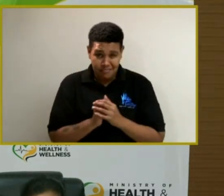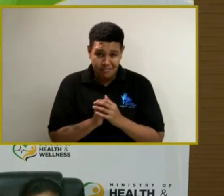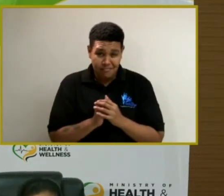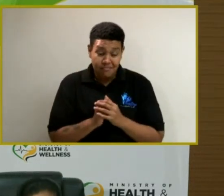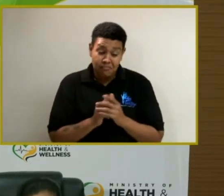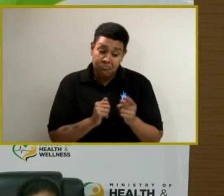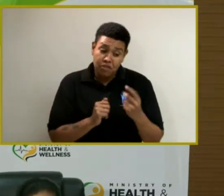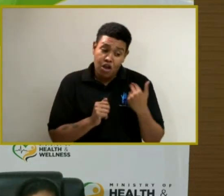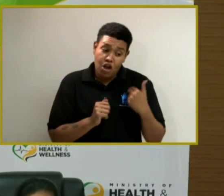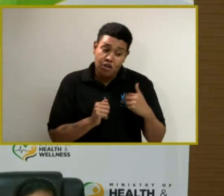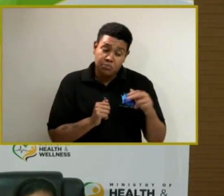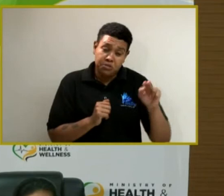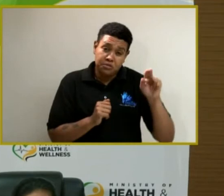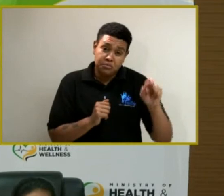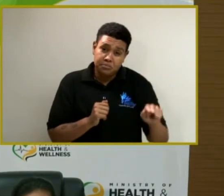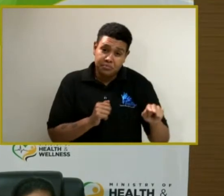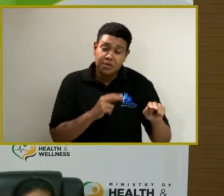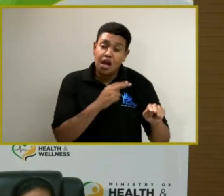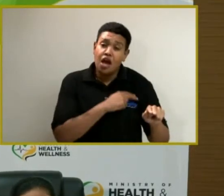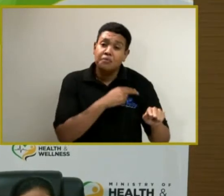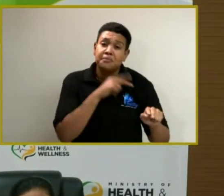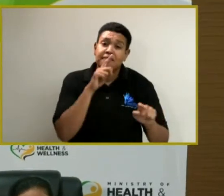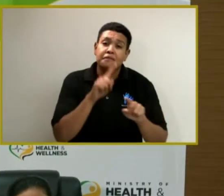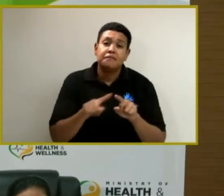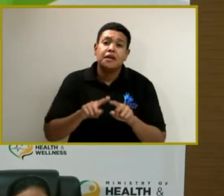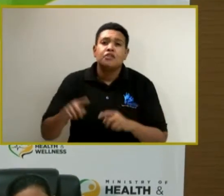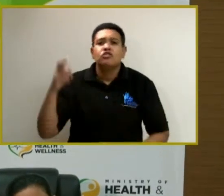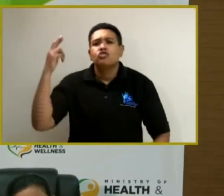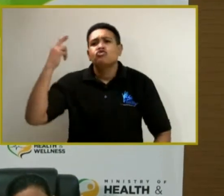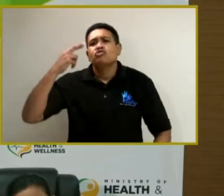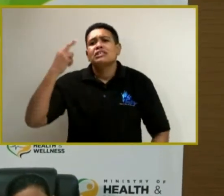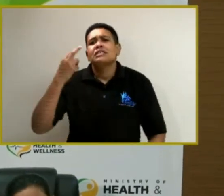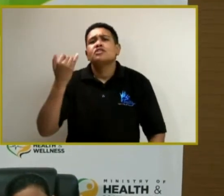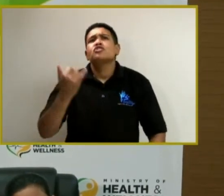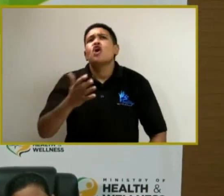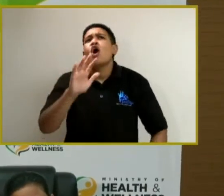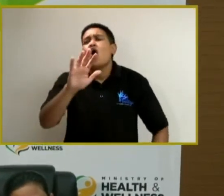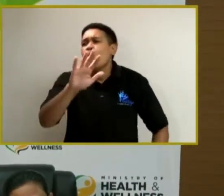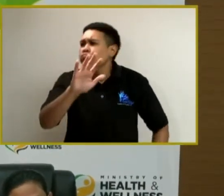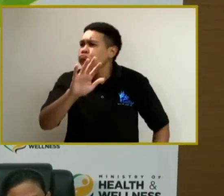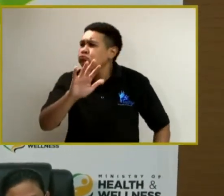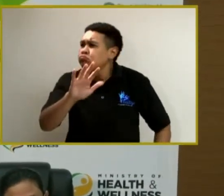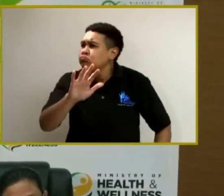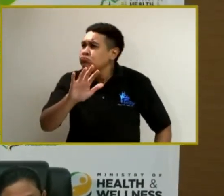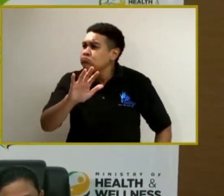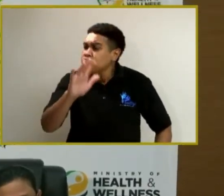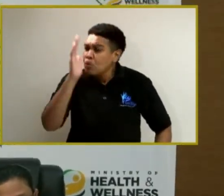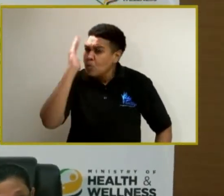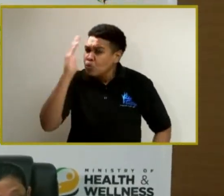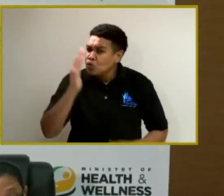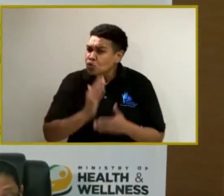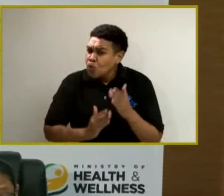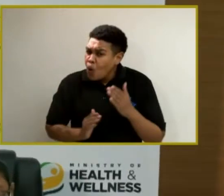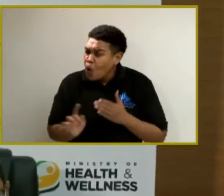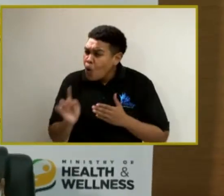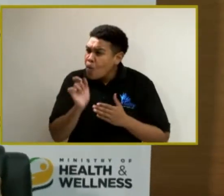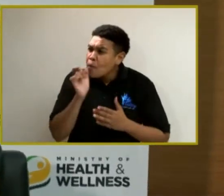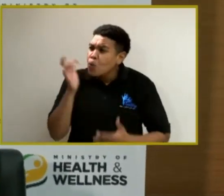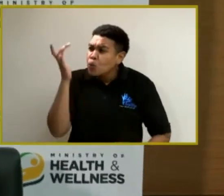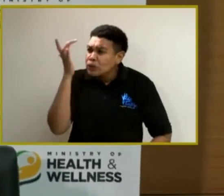they're hospitalized, and they're hospitalized for various reasons. Now, certainly there are going to be persons that are